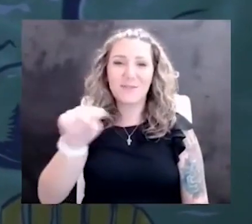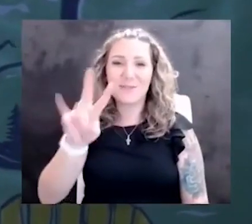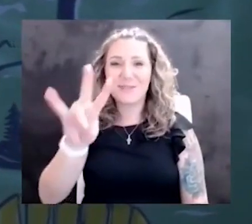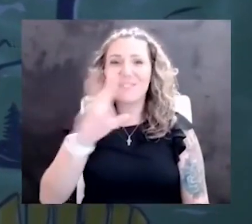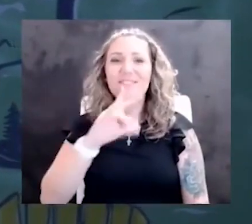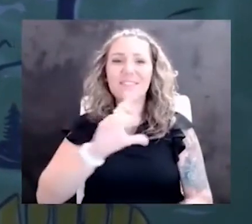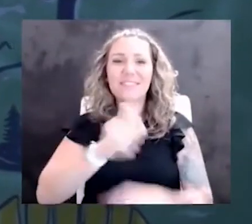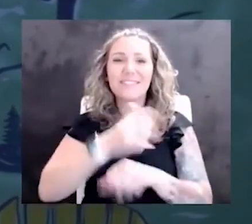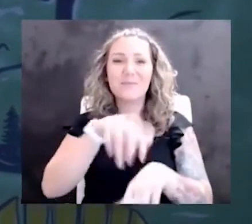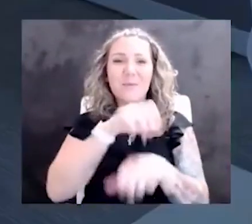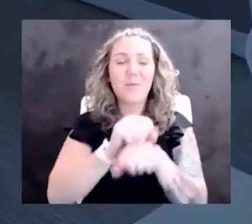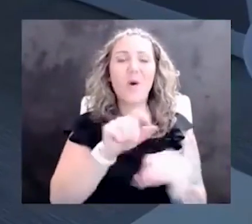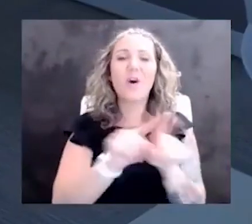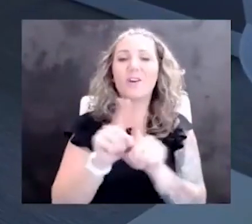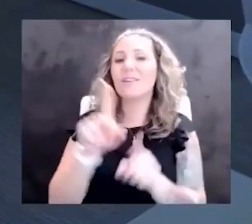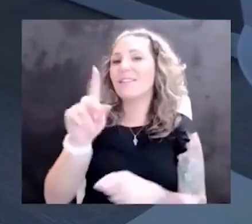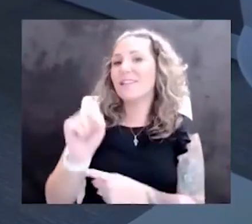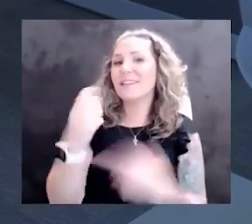to